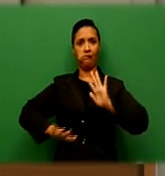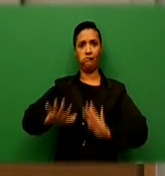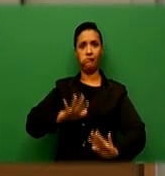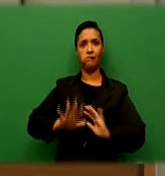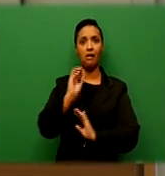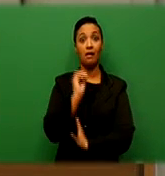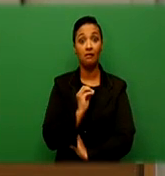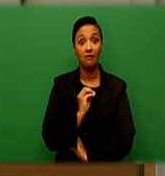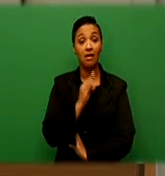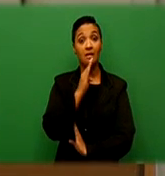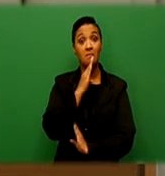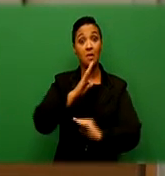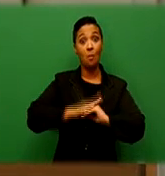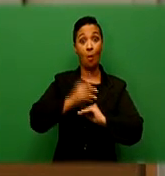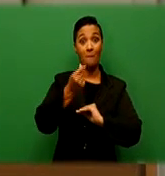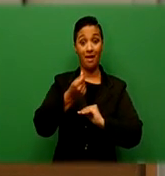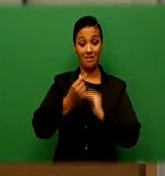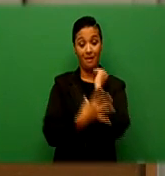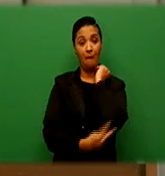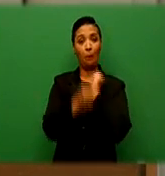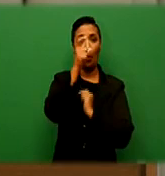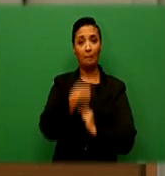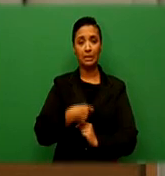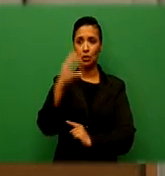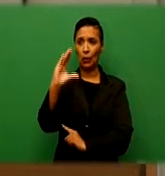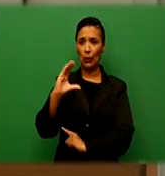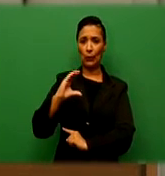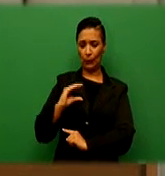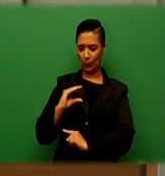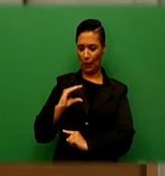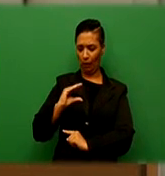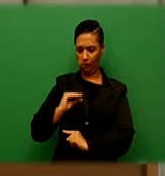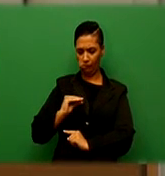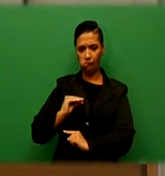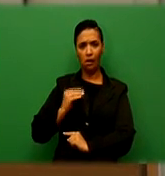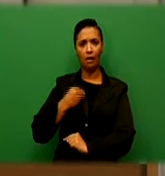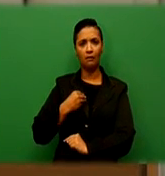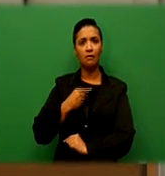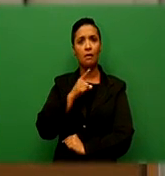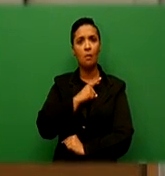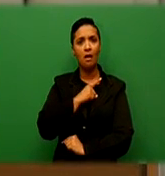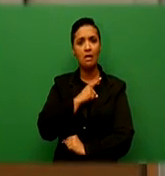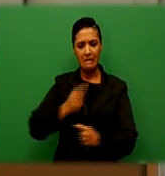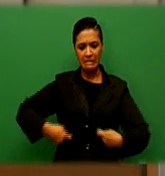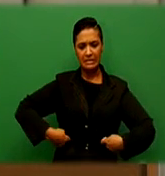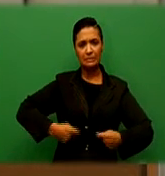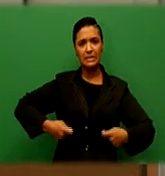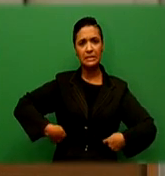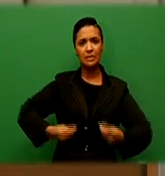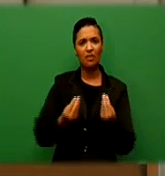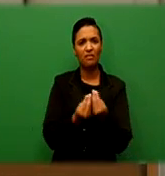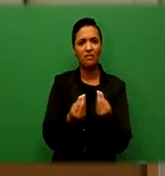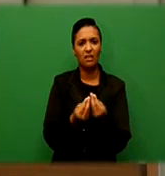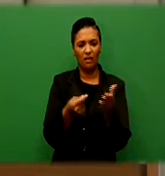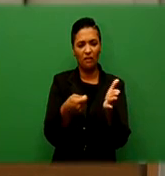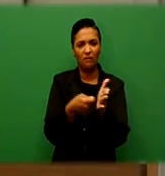poor. It erodes the income of those on a fixed income because prices are rising and prices rise all